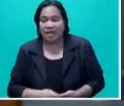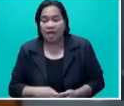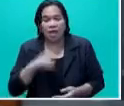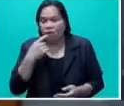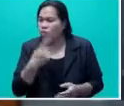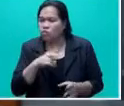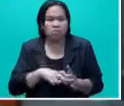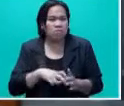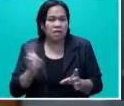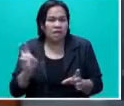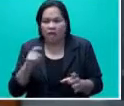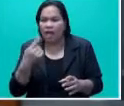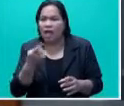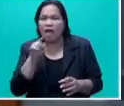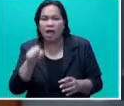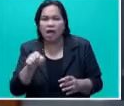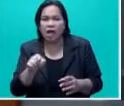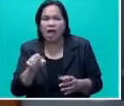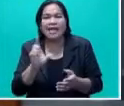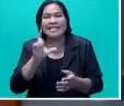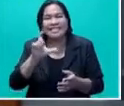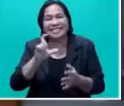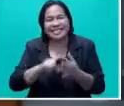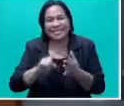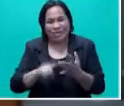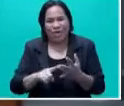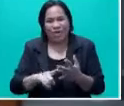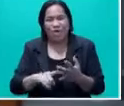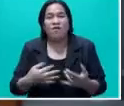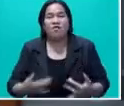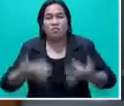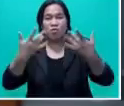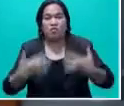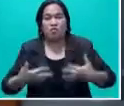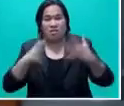sacking of the CEO of the Bureau of Stats.